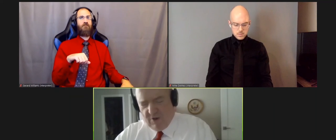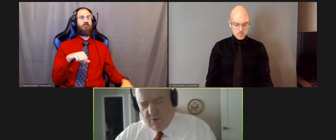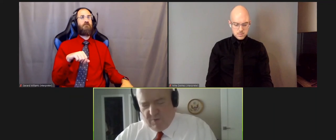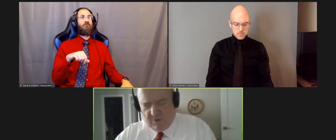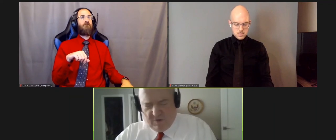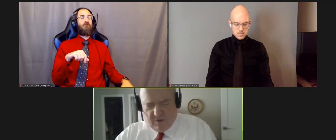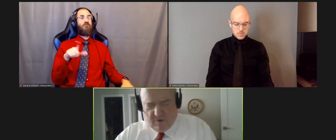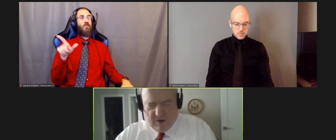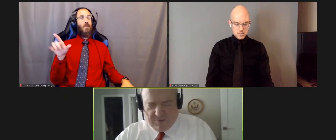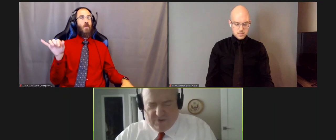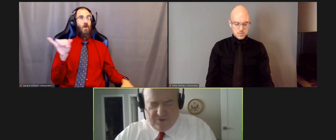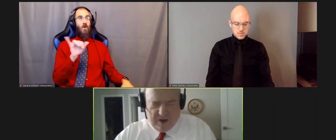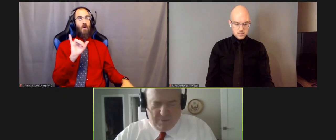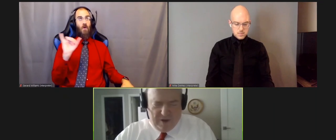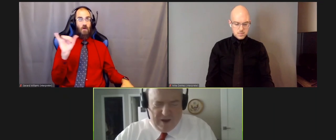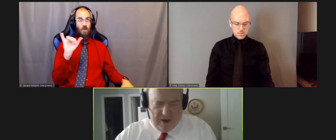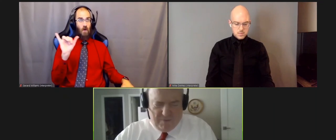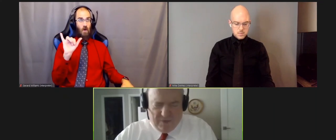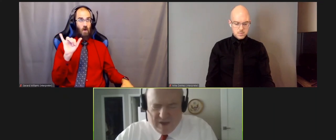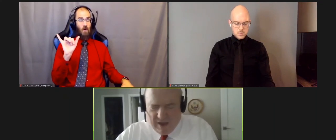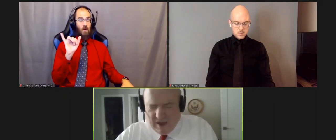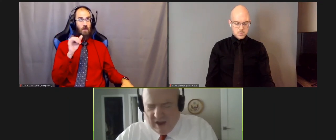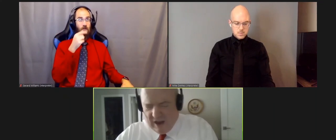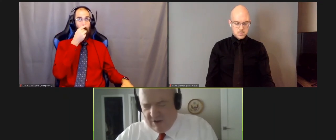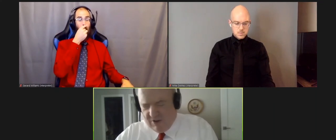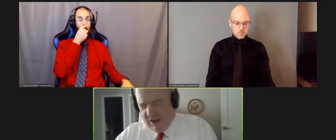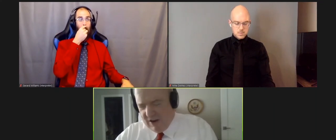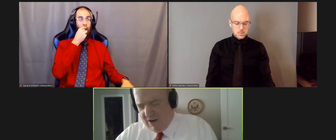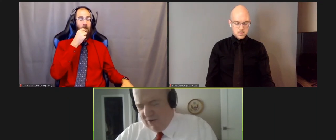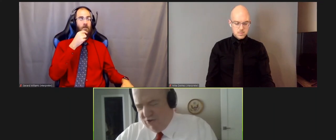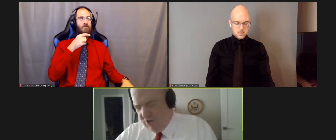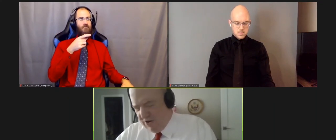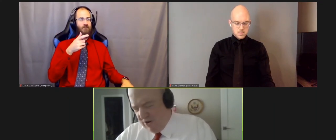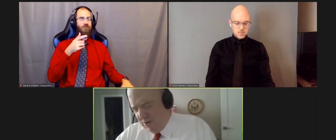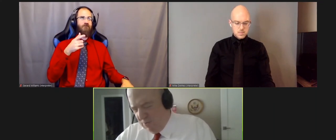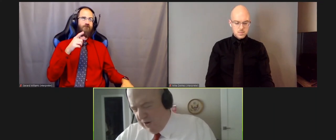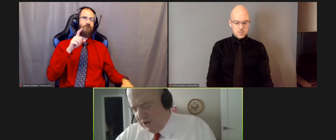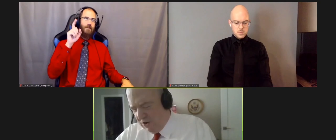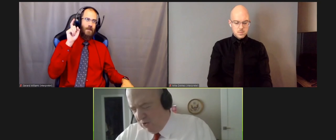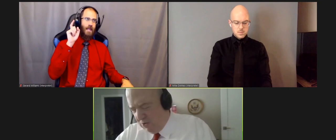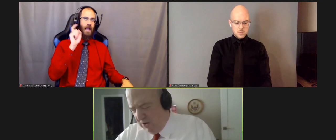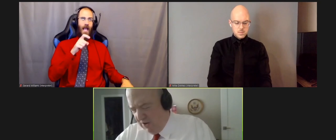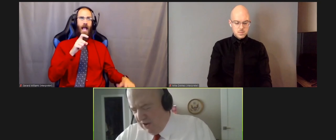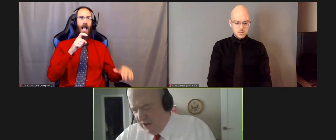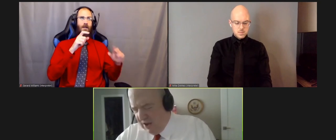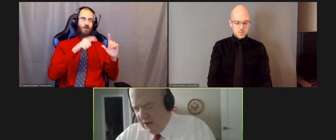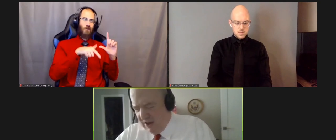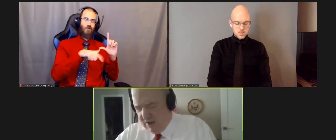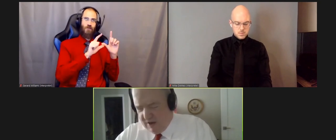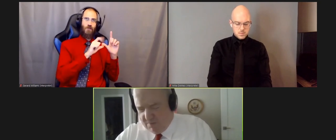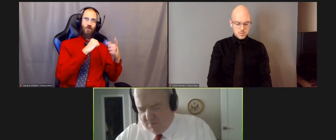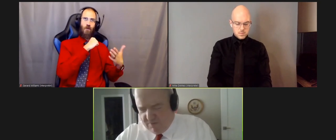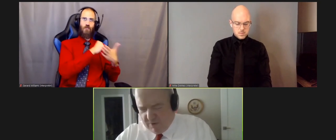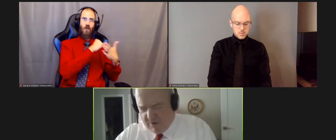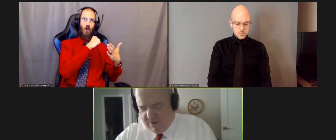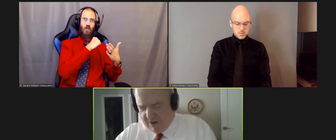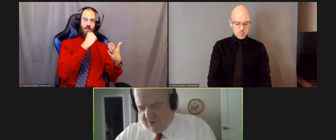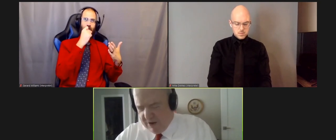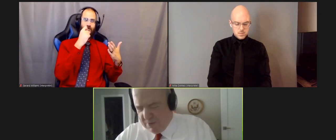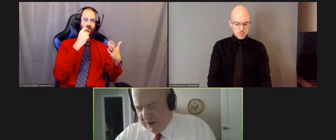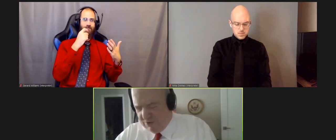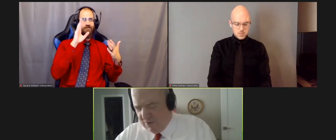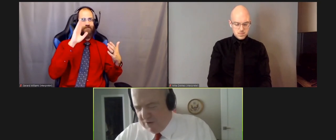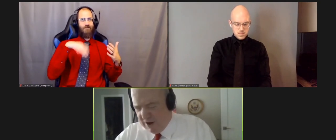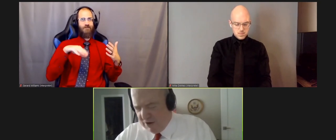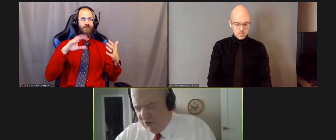We also, at the same time, had to get our charter renewed. Federal